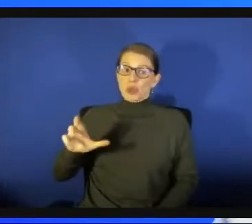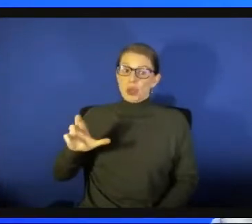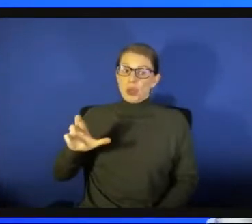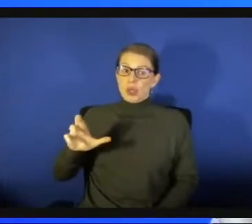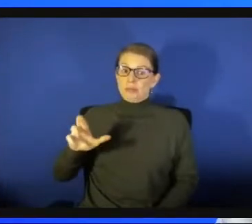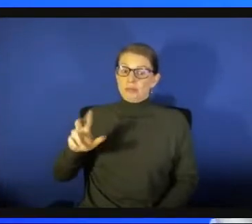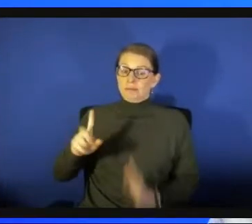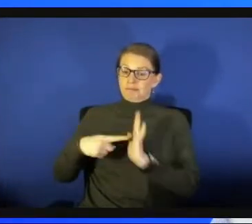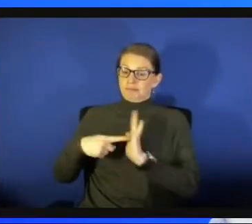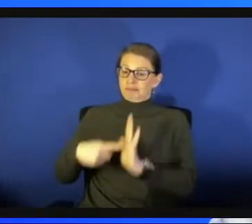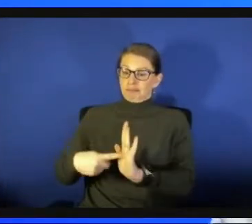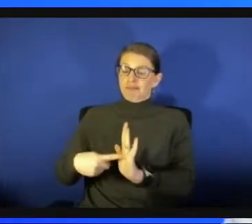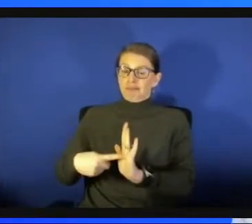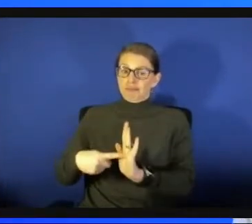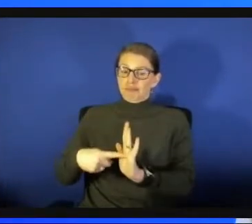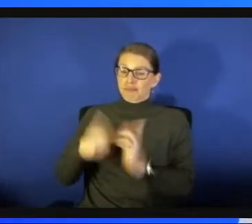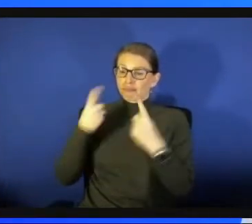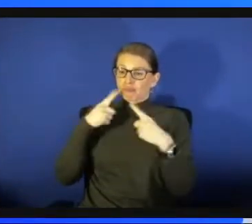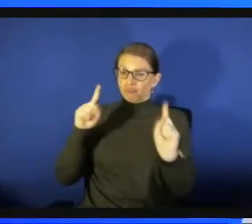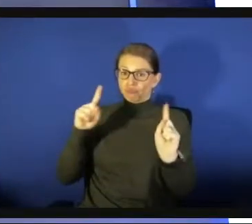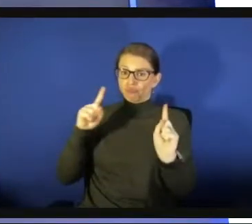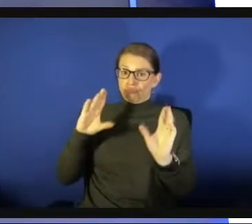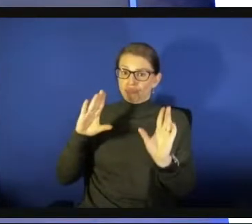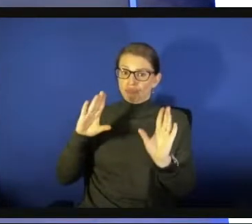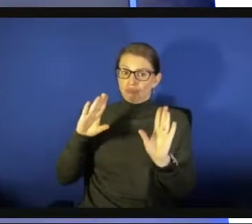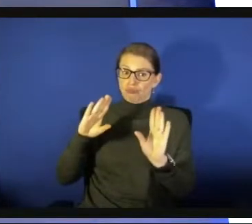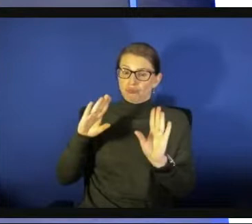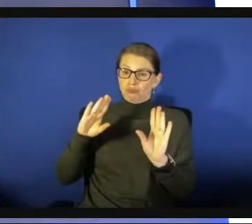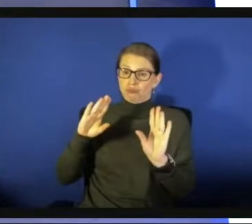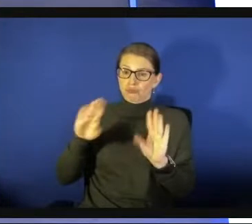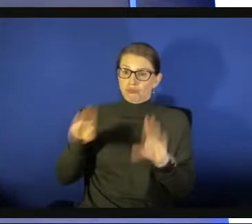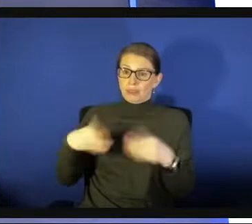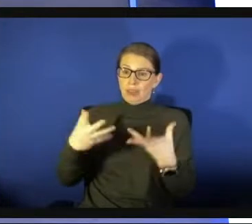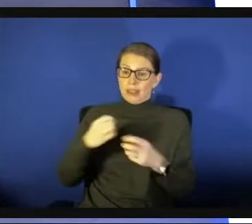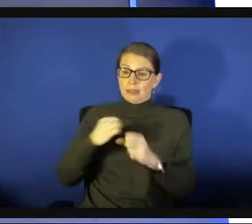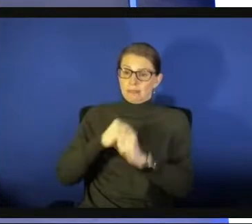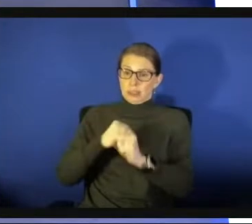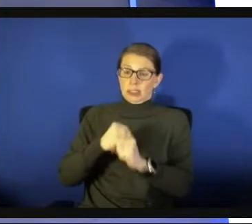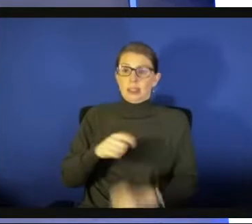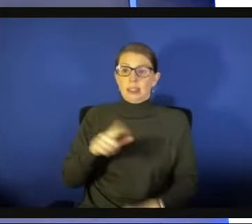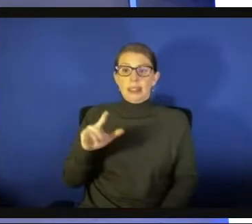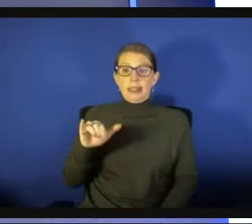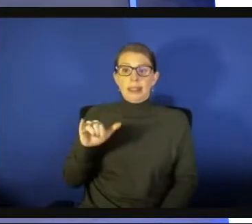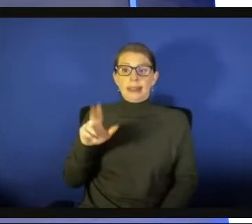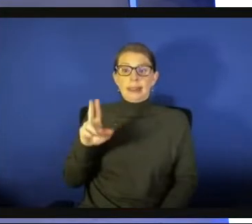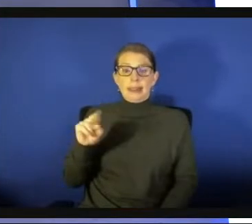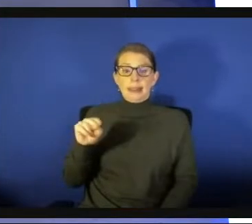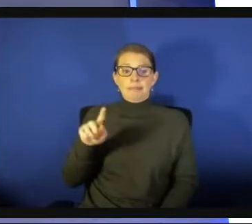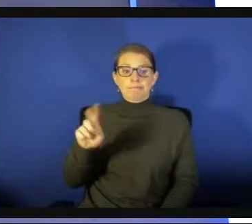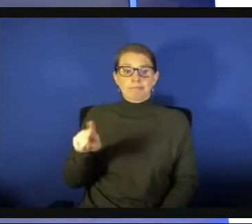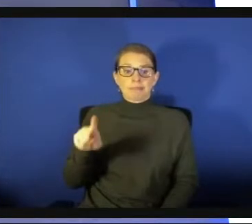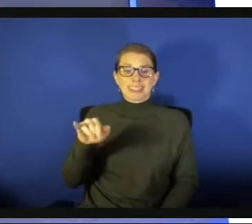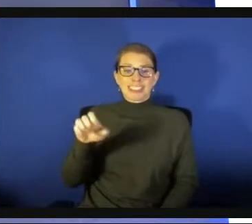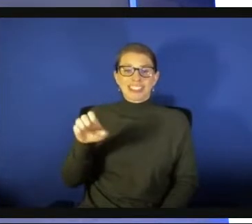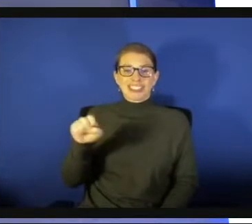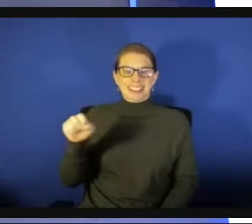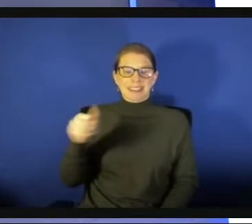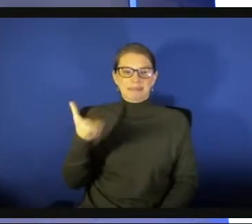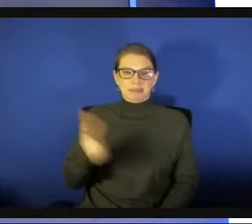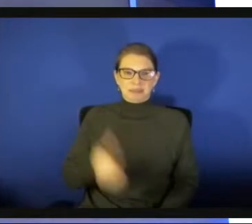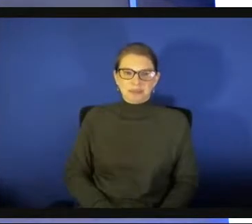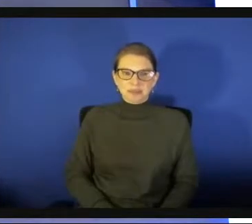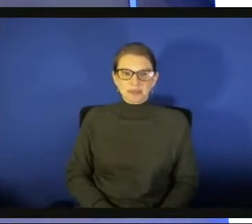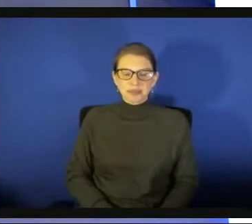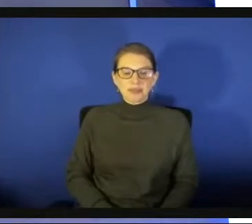that protection, at least in the short term. Lynn Painter has a question, and this is goes out to Jess in the field with our experts out